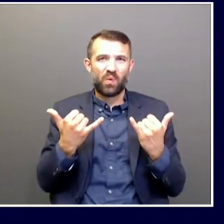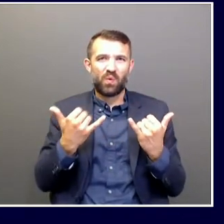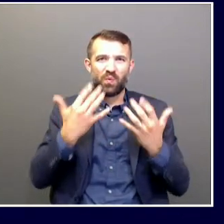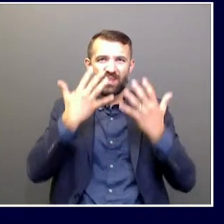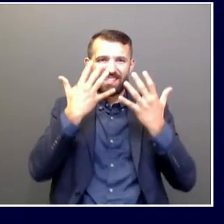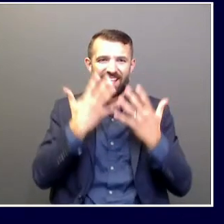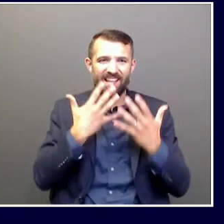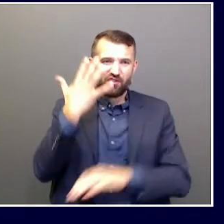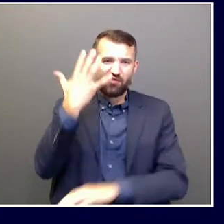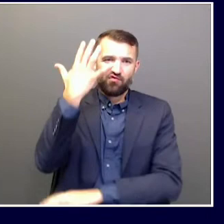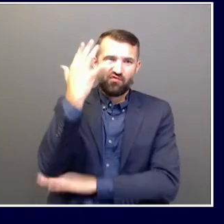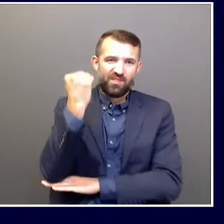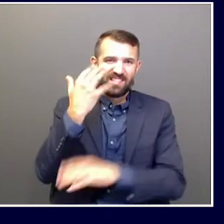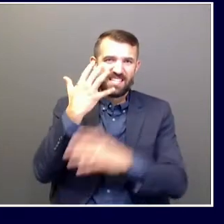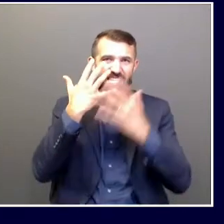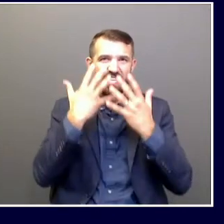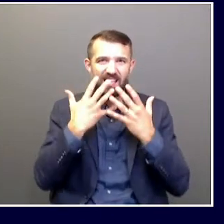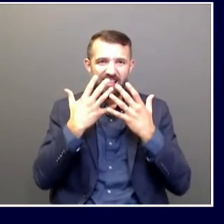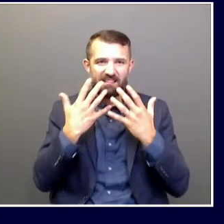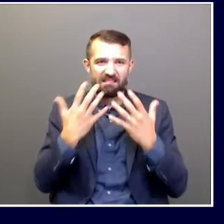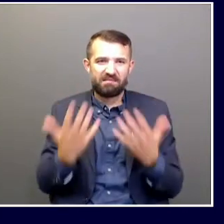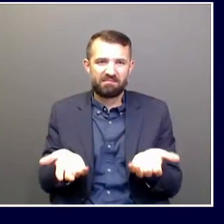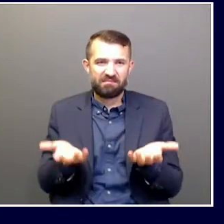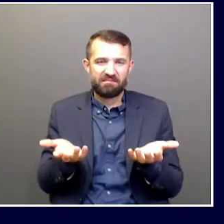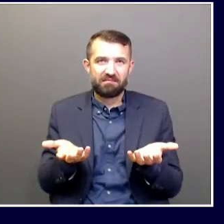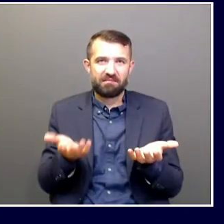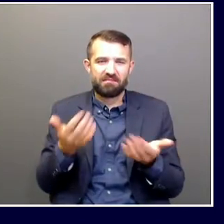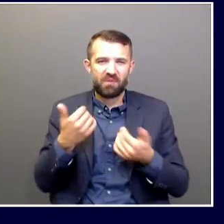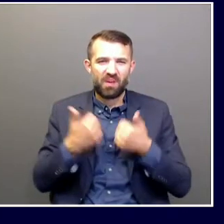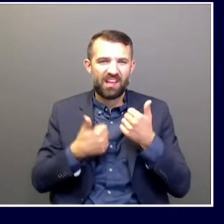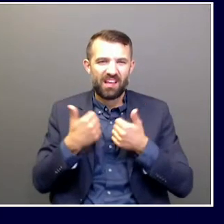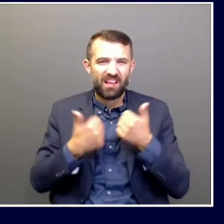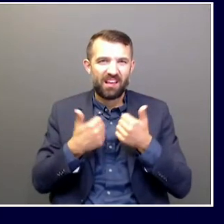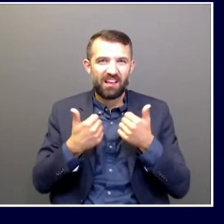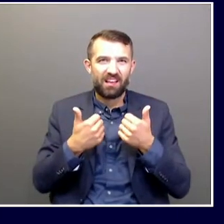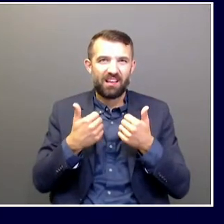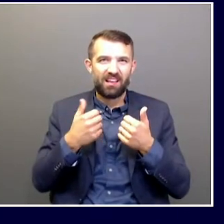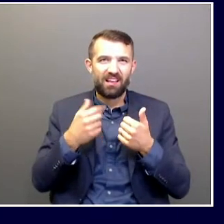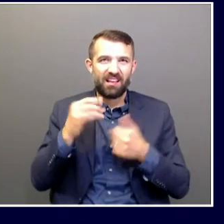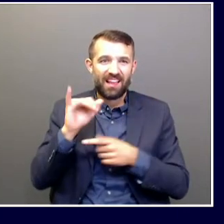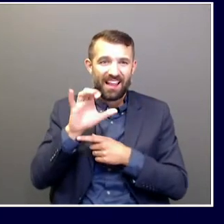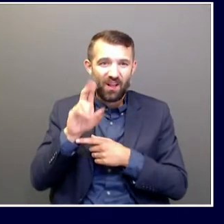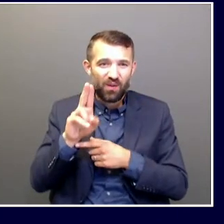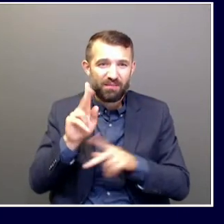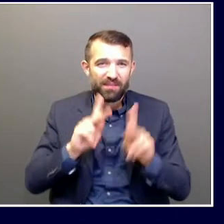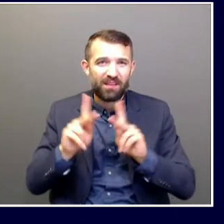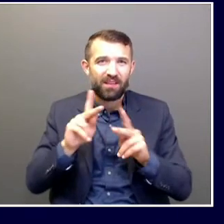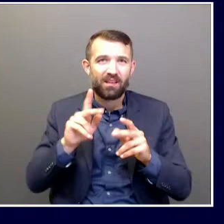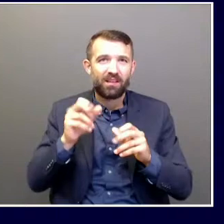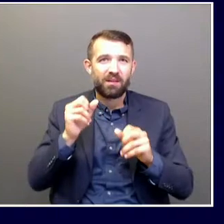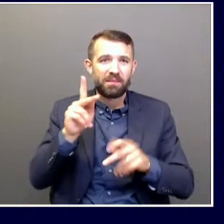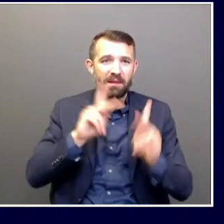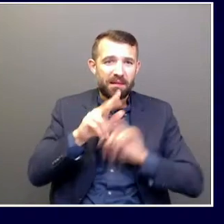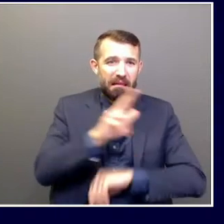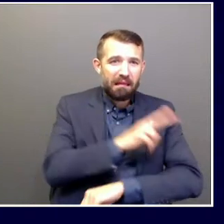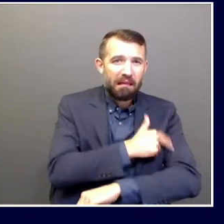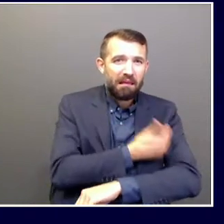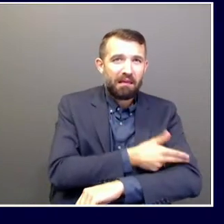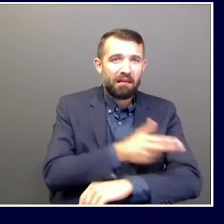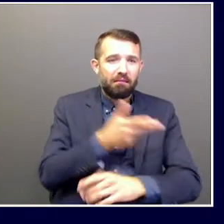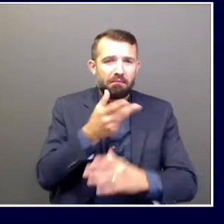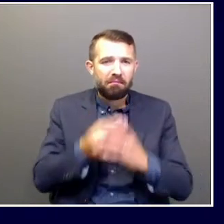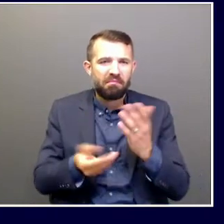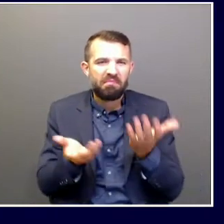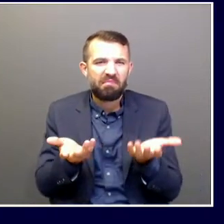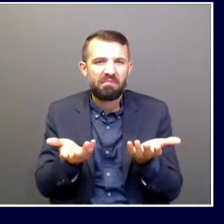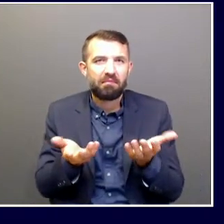the 88 people in ICUs, the number of people in hospital beds, or is it both? Both. Okay, got it. The number